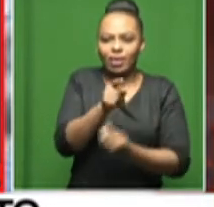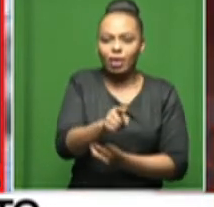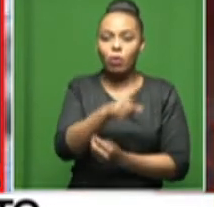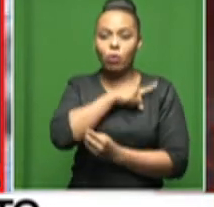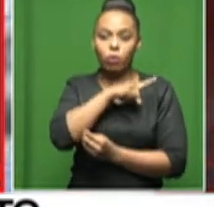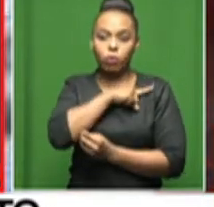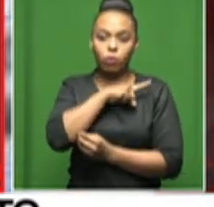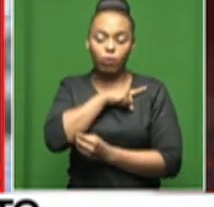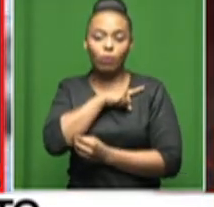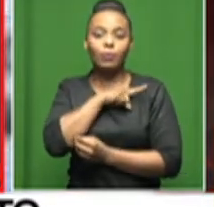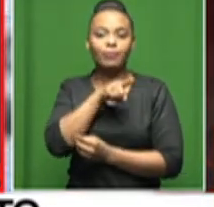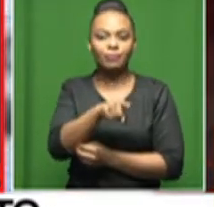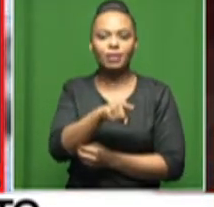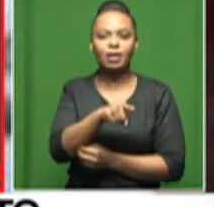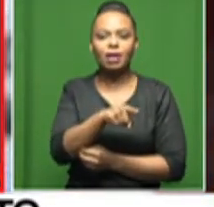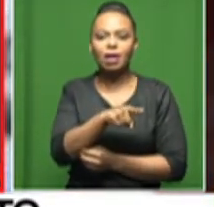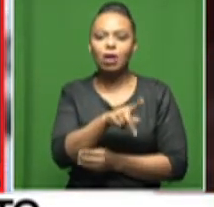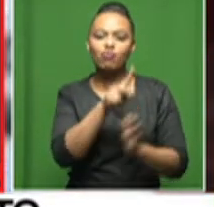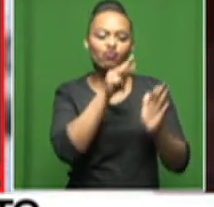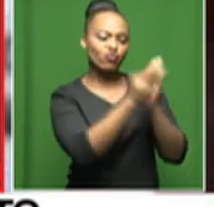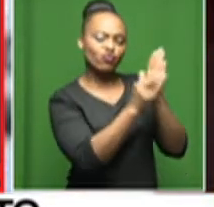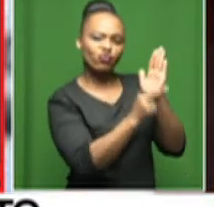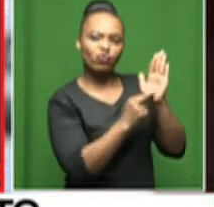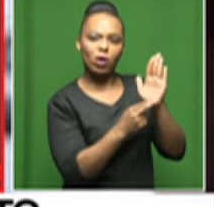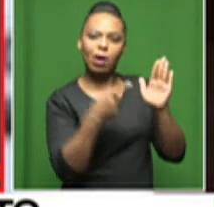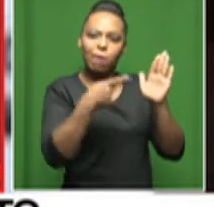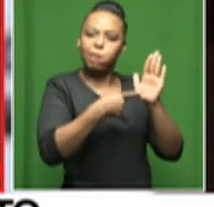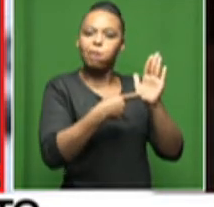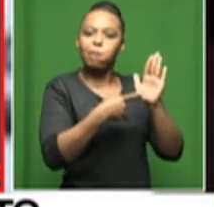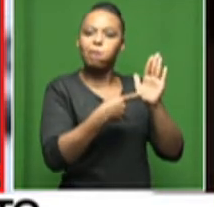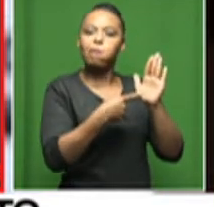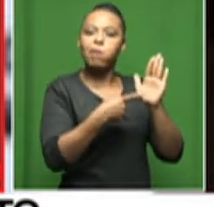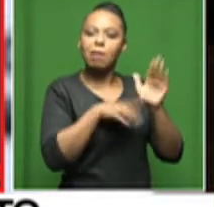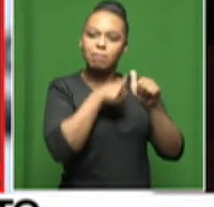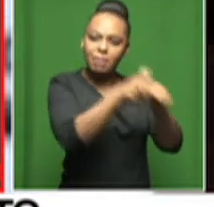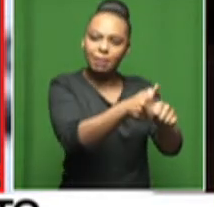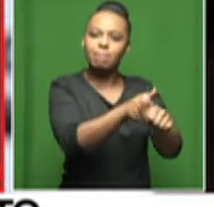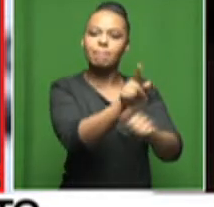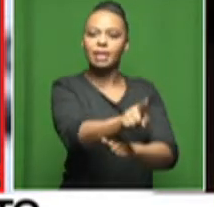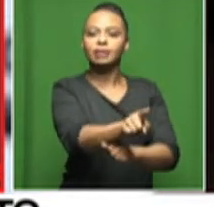there are protocols involved. There's registration for